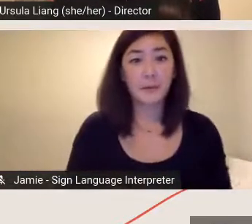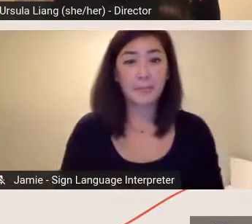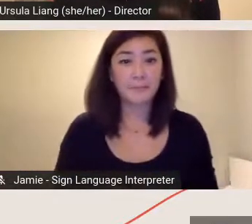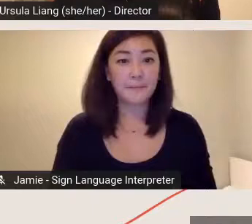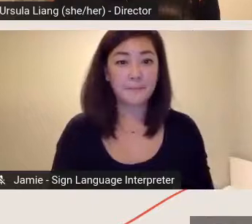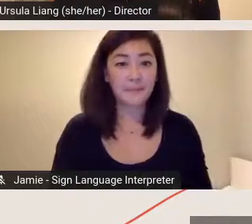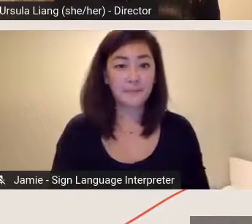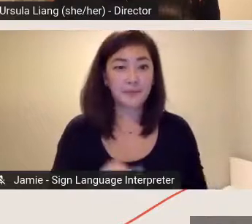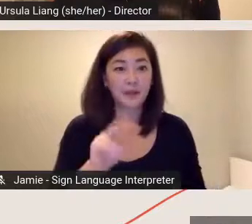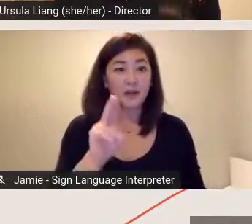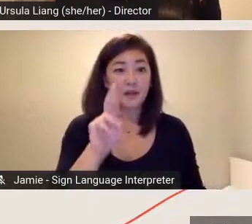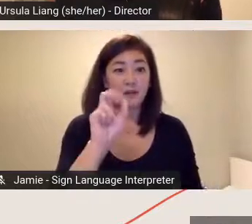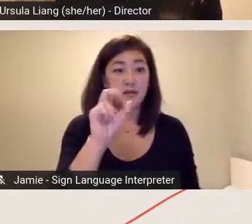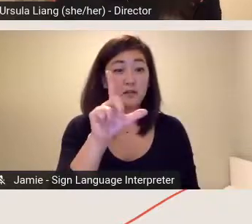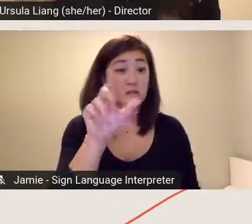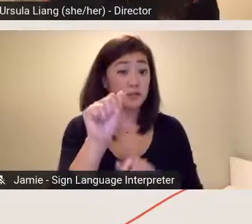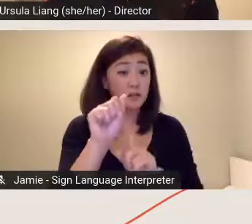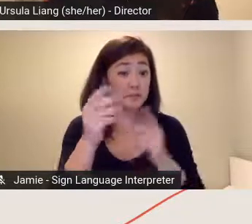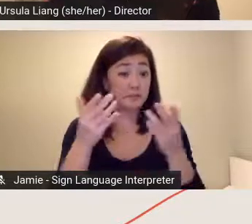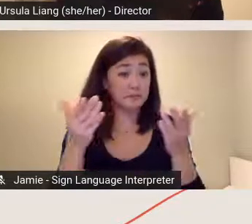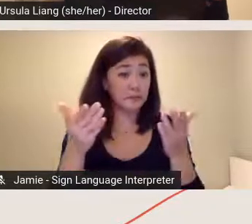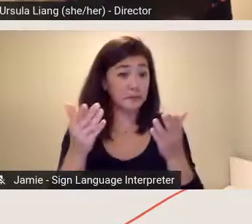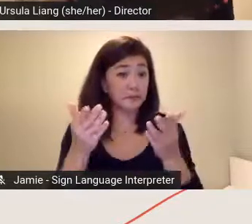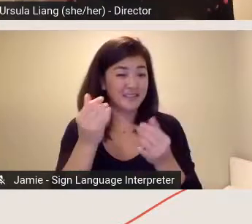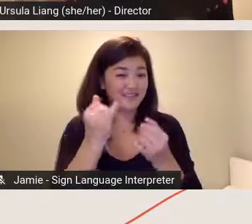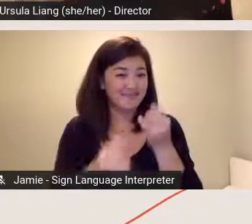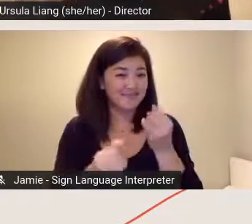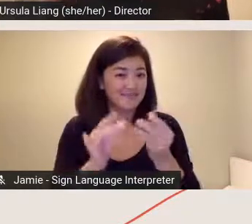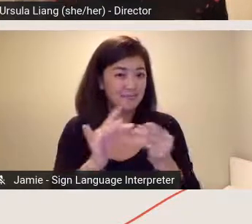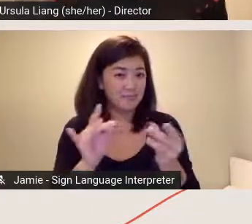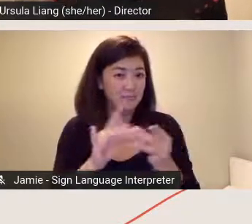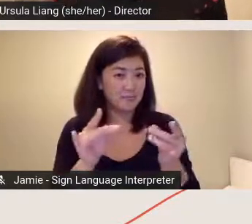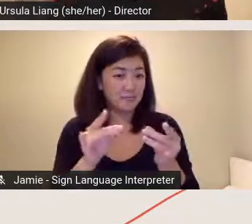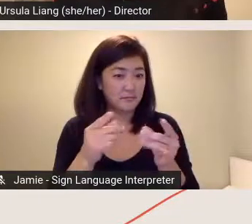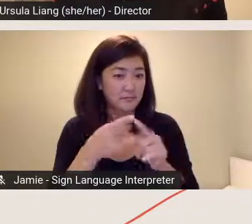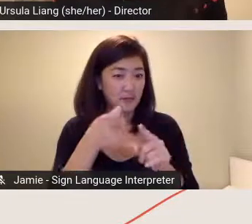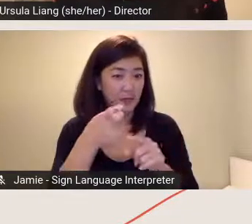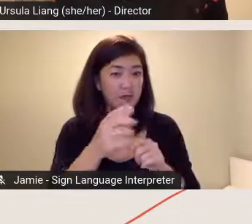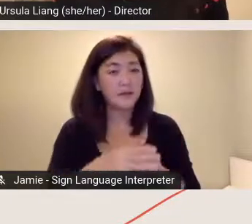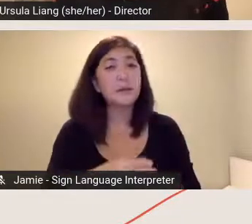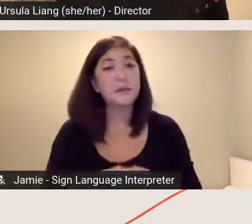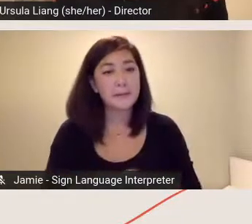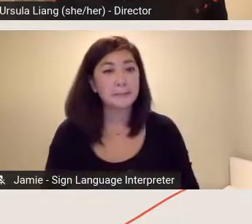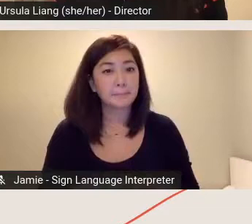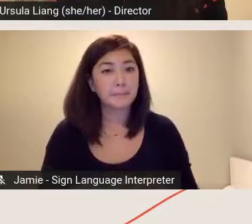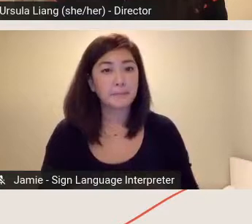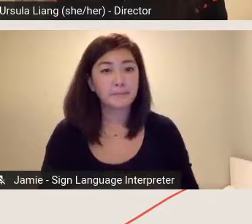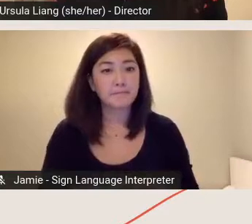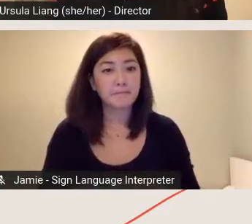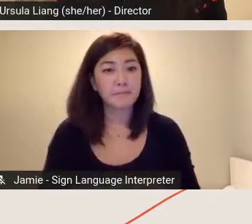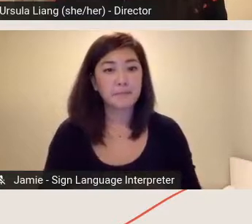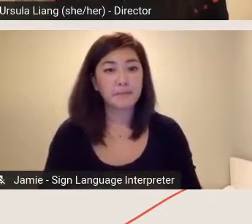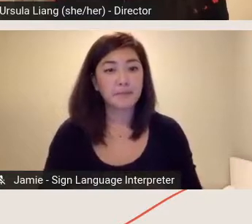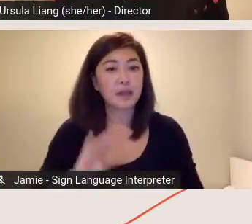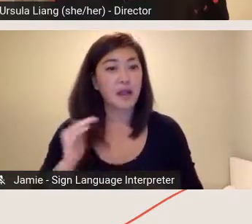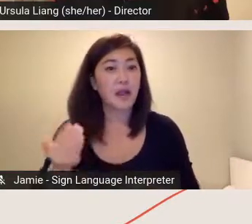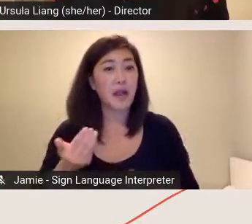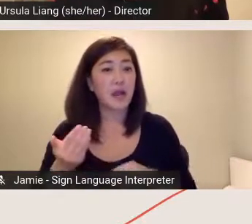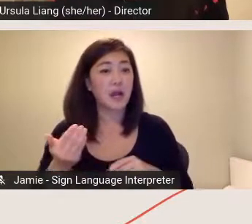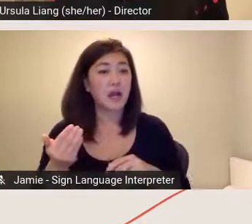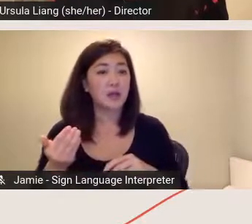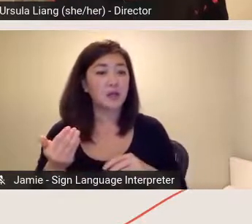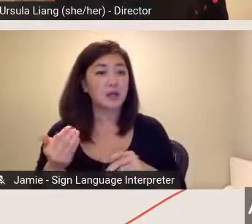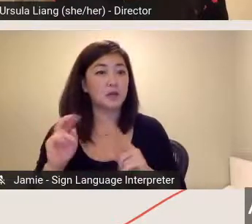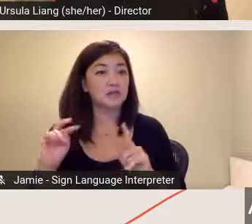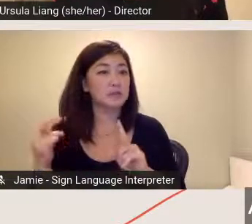Ursula, maybe a final word from you? Yeah, I mean, that was a delicate dance. And in general, our position was to like show rather